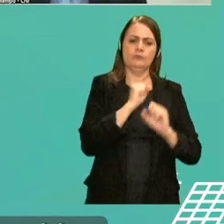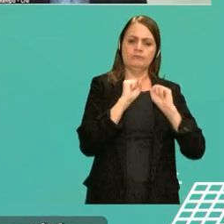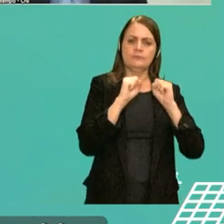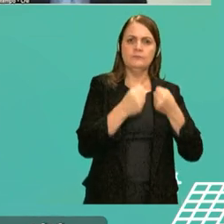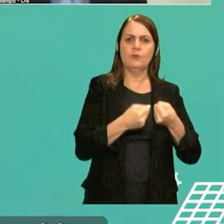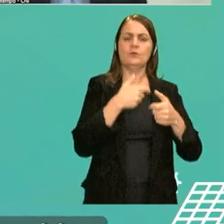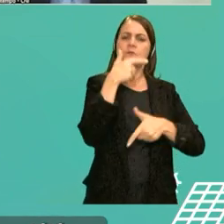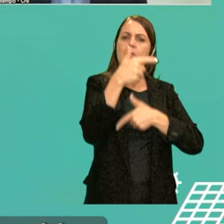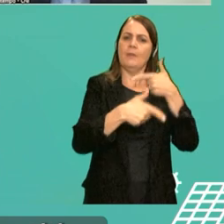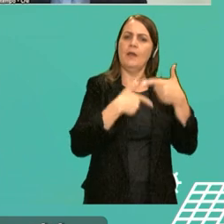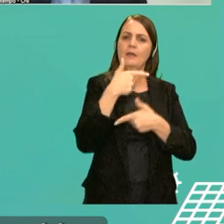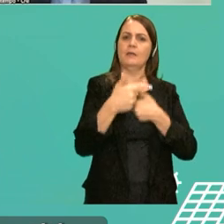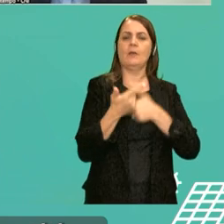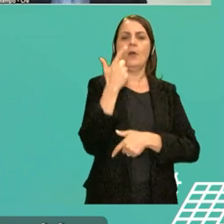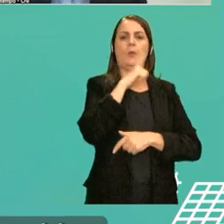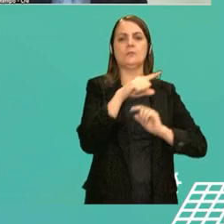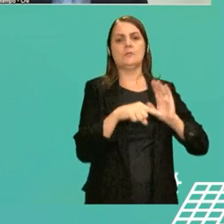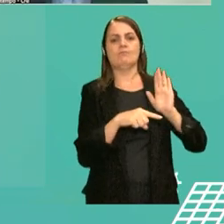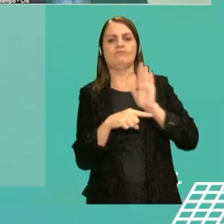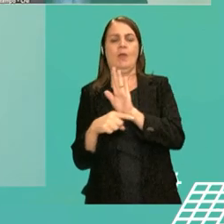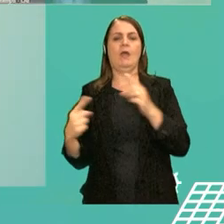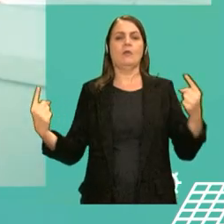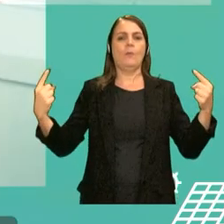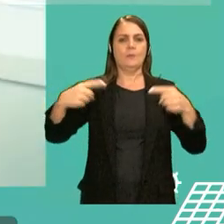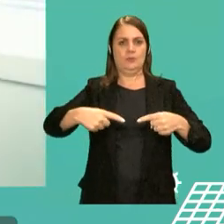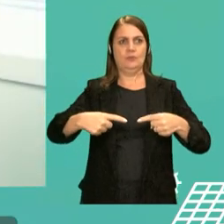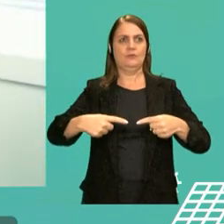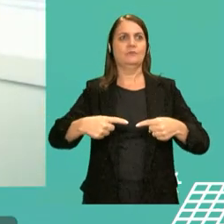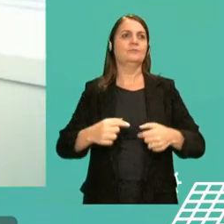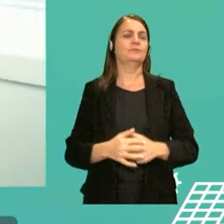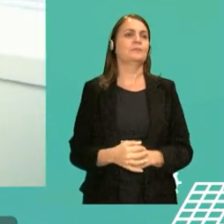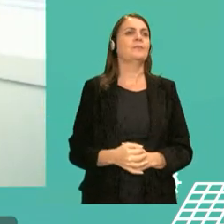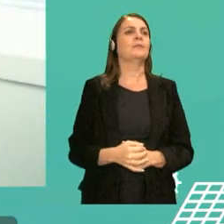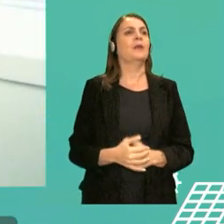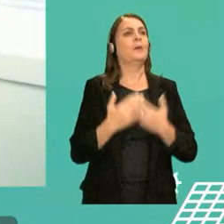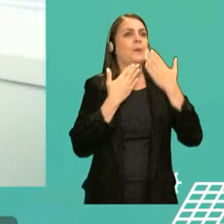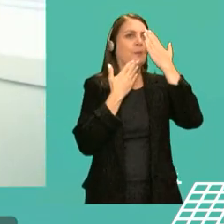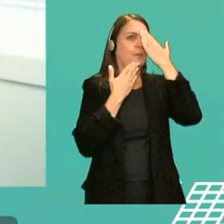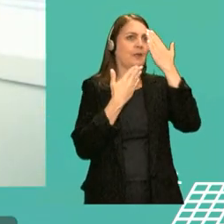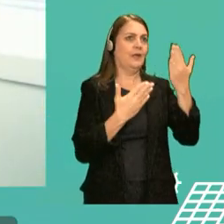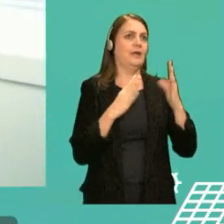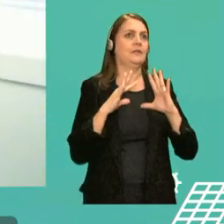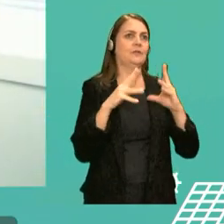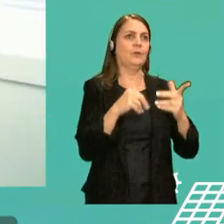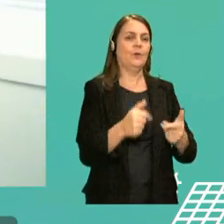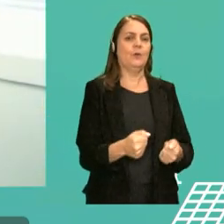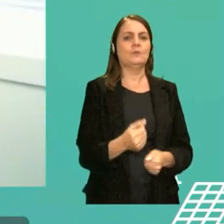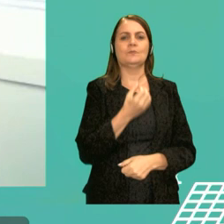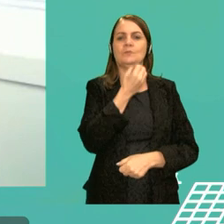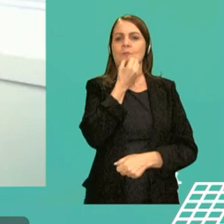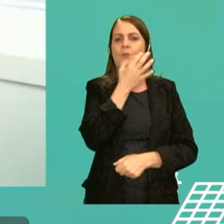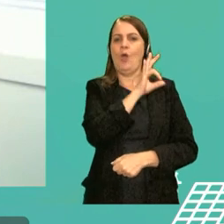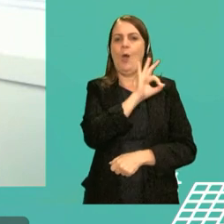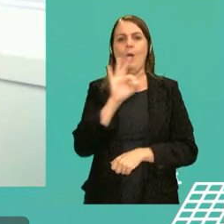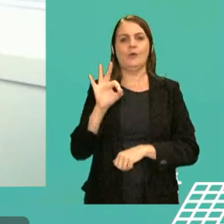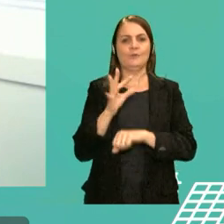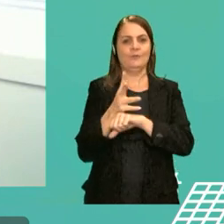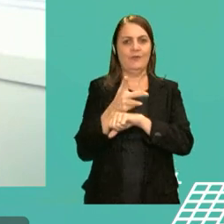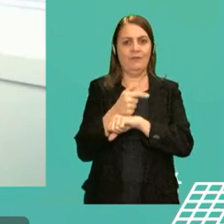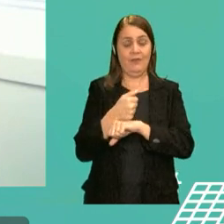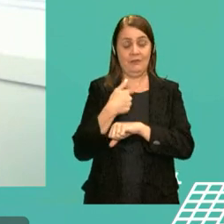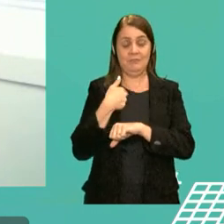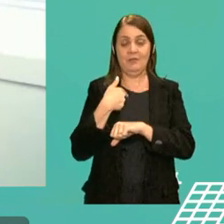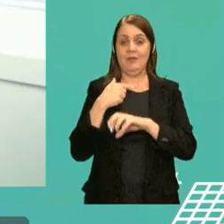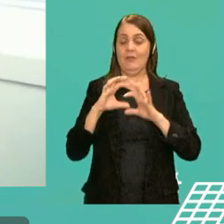possa aí ser bastante competitivo nessa agenda. Então, muito obrigado a todos, um ótimo evento e fico aí à disposição